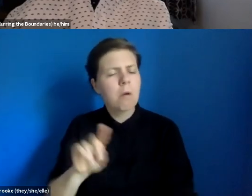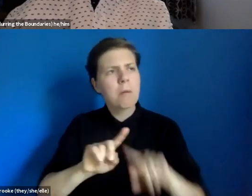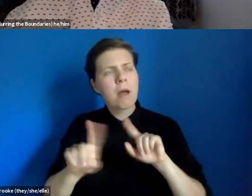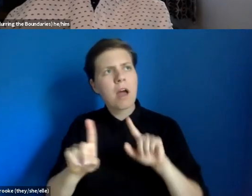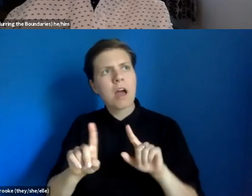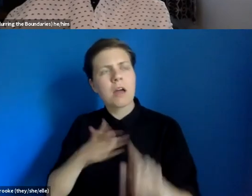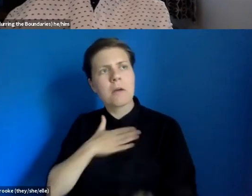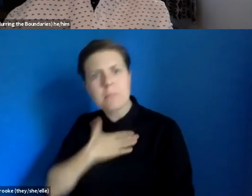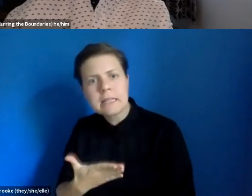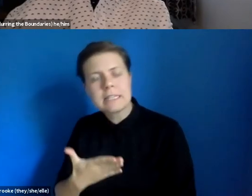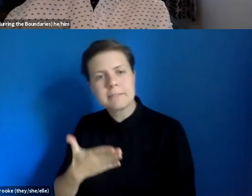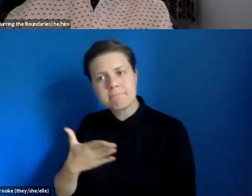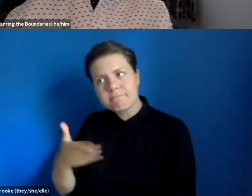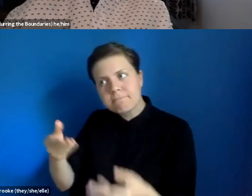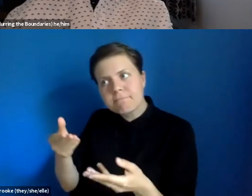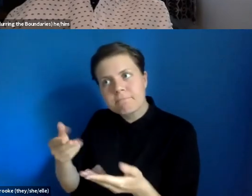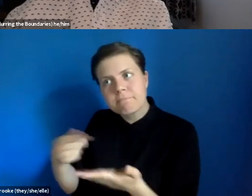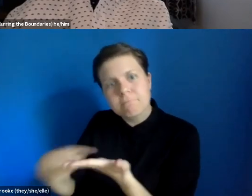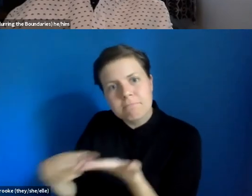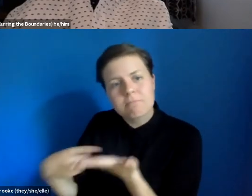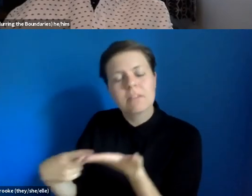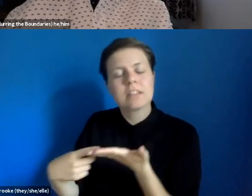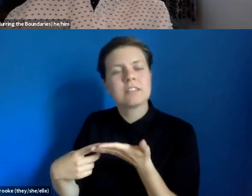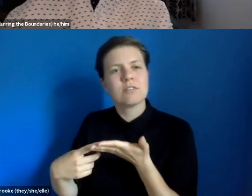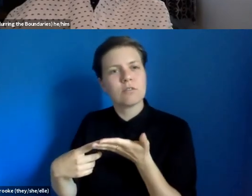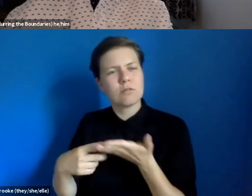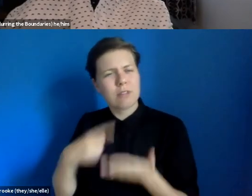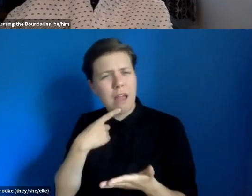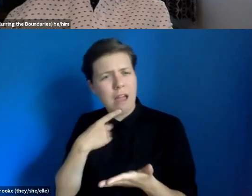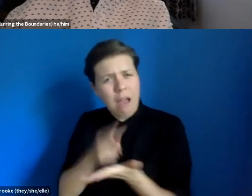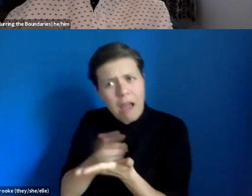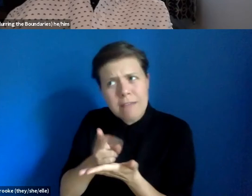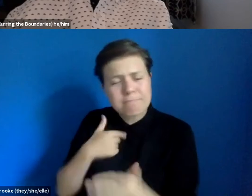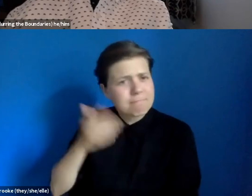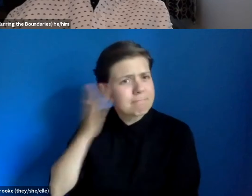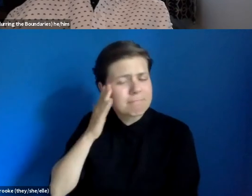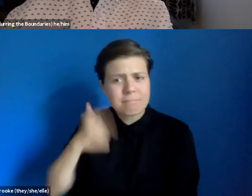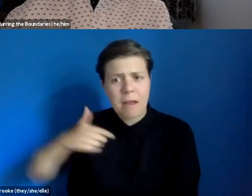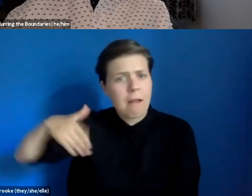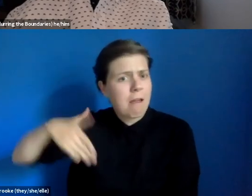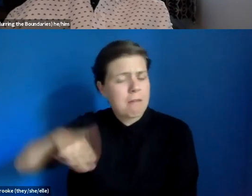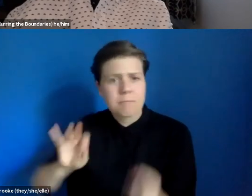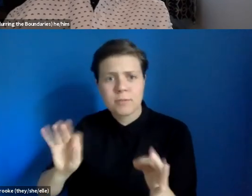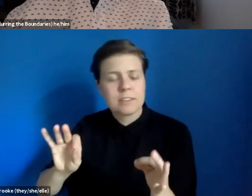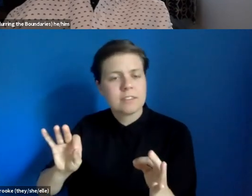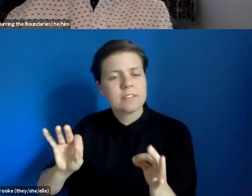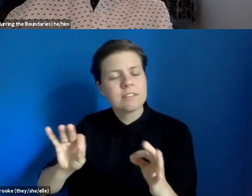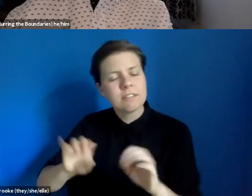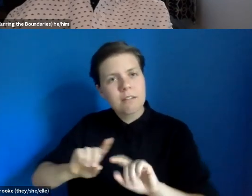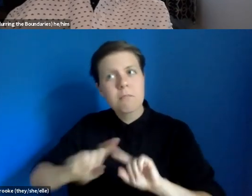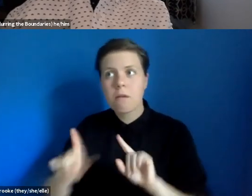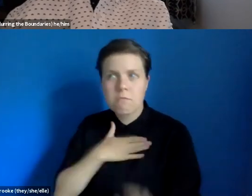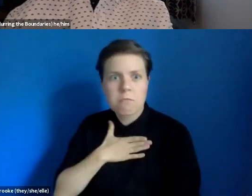it reduces the fear of not trying to meet every access